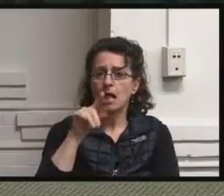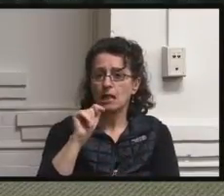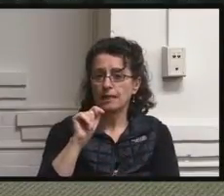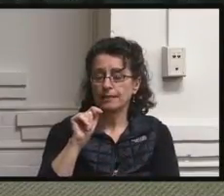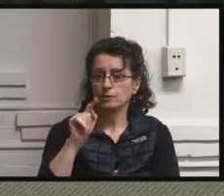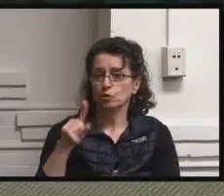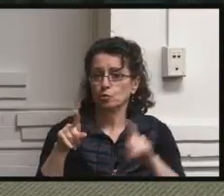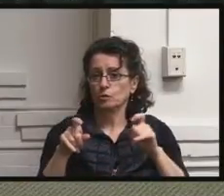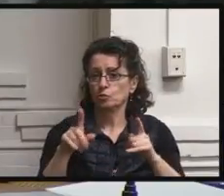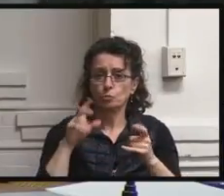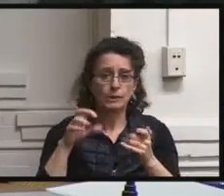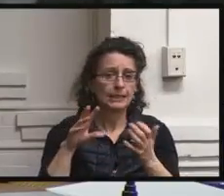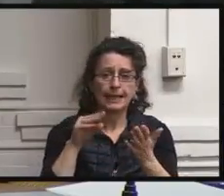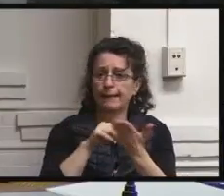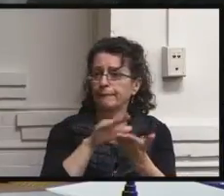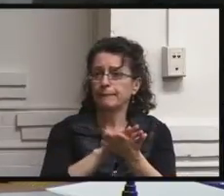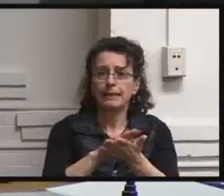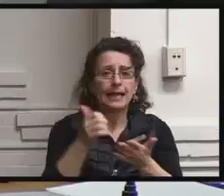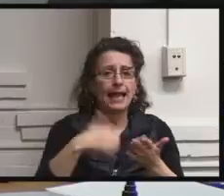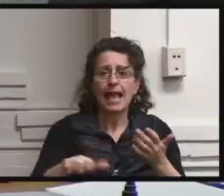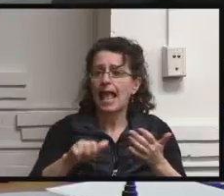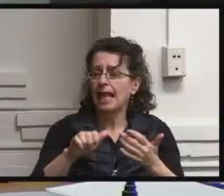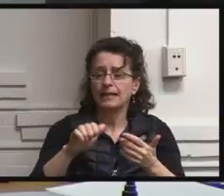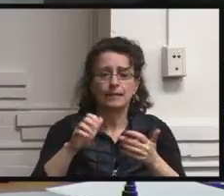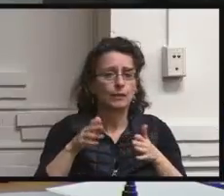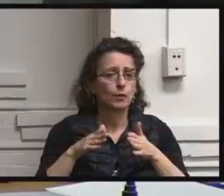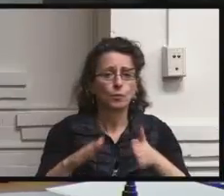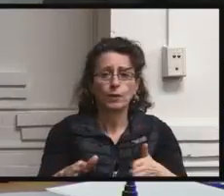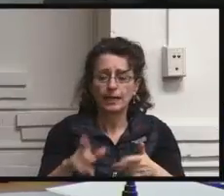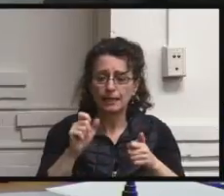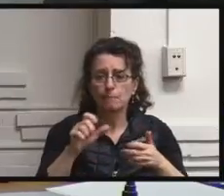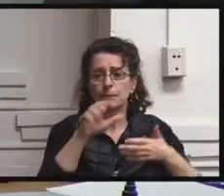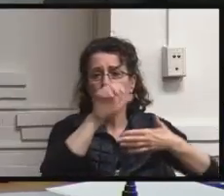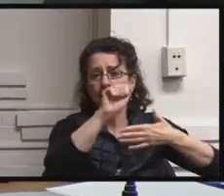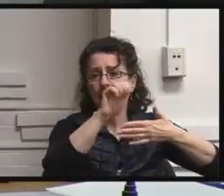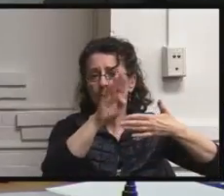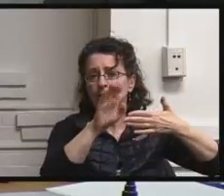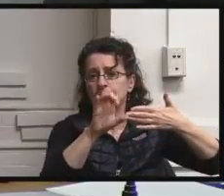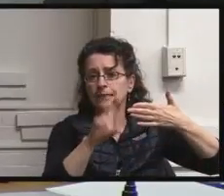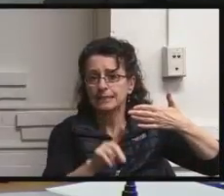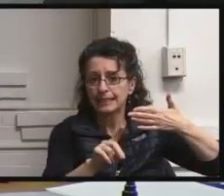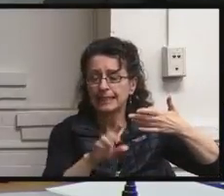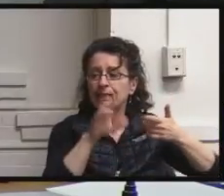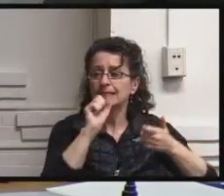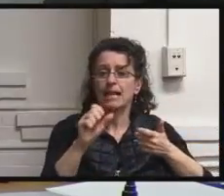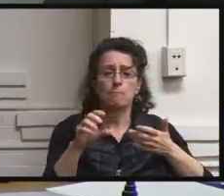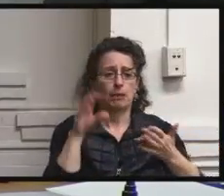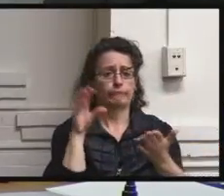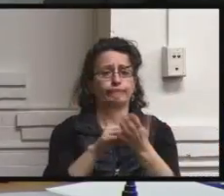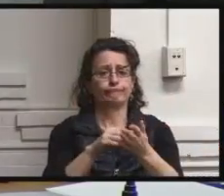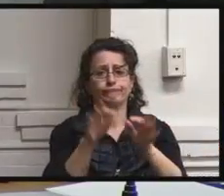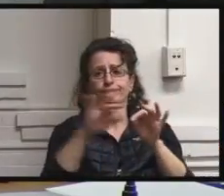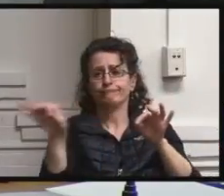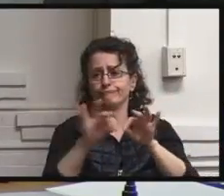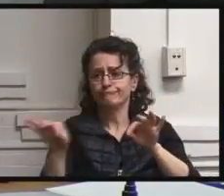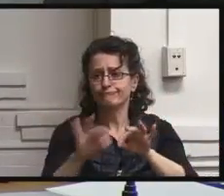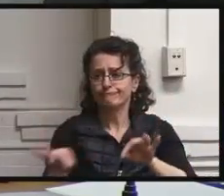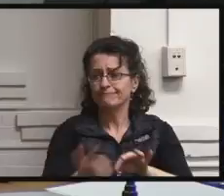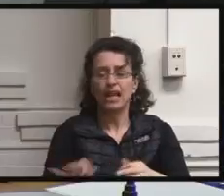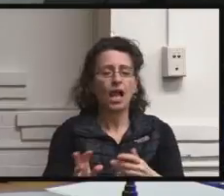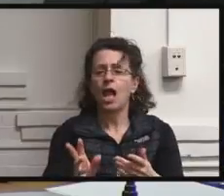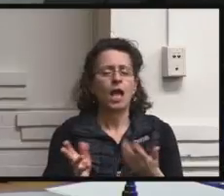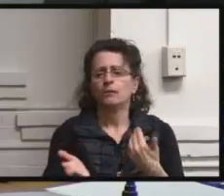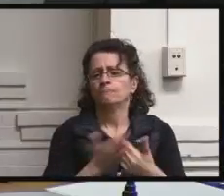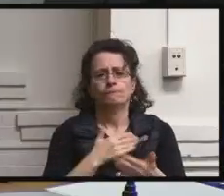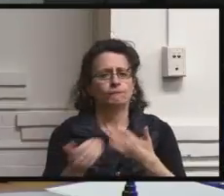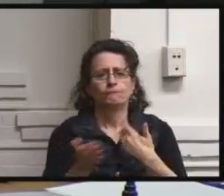a single item, whether it's a multiple choice item. How that's phrased is a